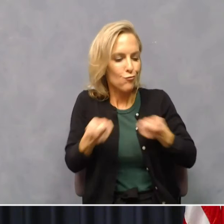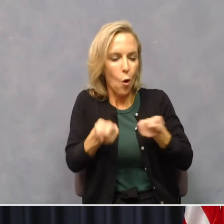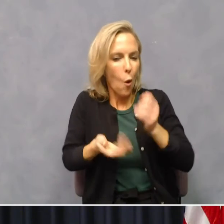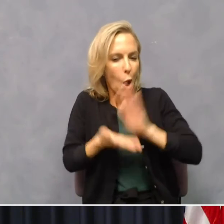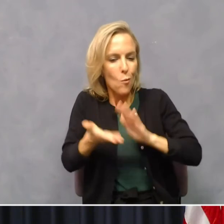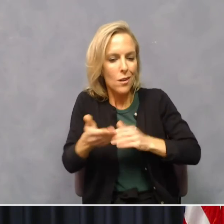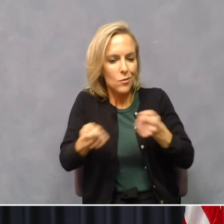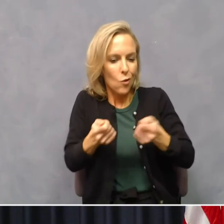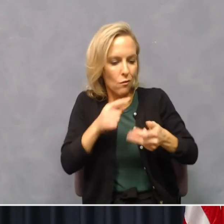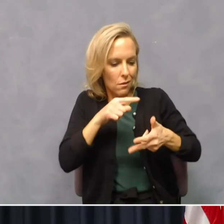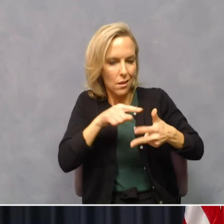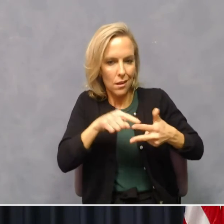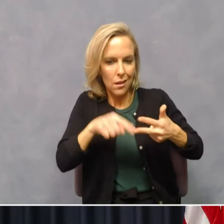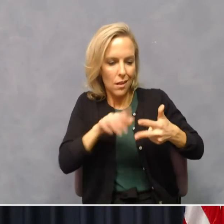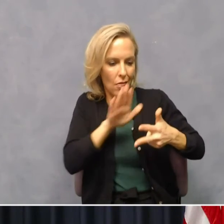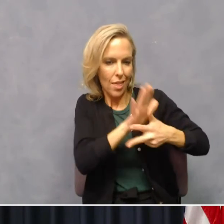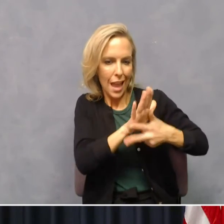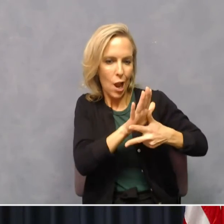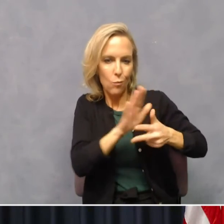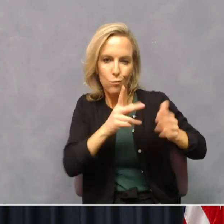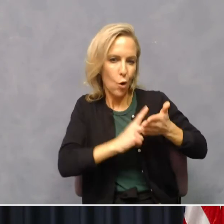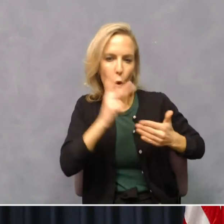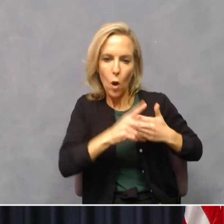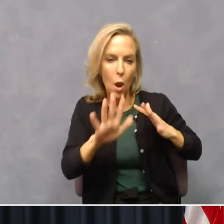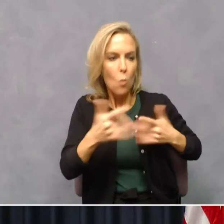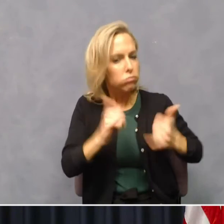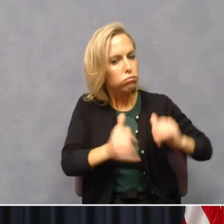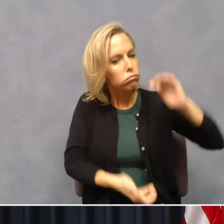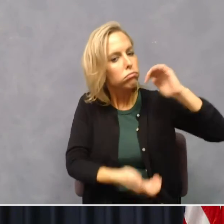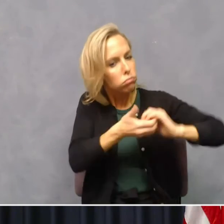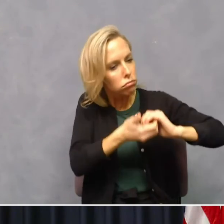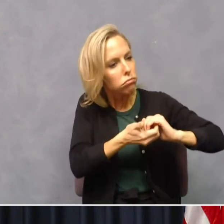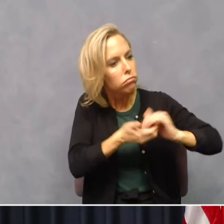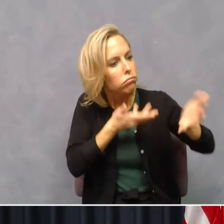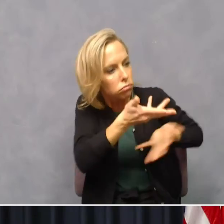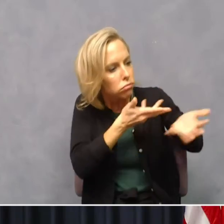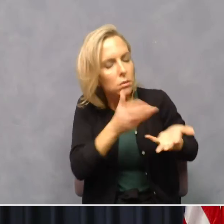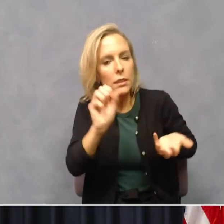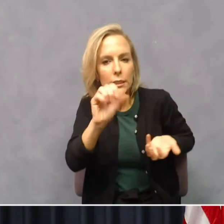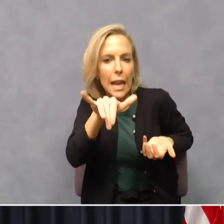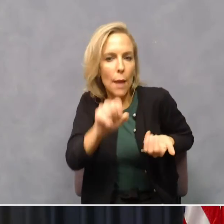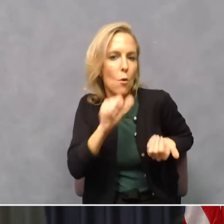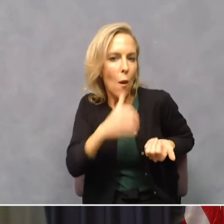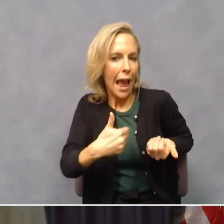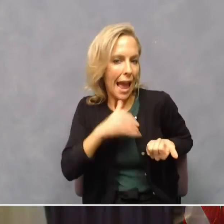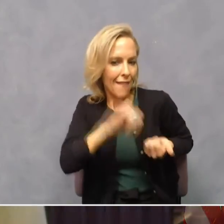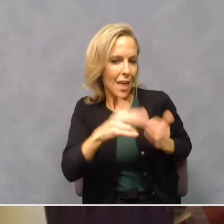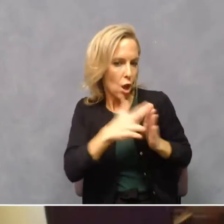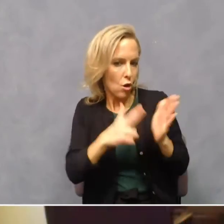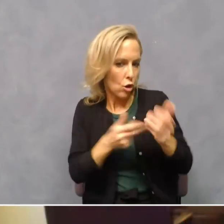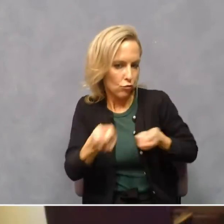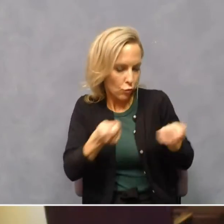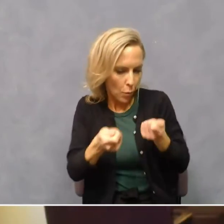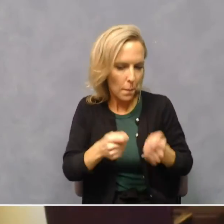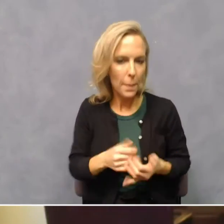program. We are working with them, and we're going to continue to work with them. So, Secretary Friedlander.